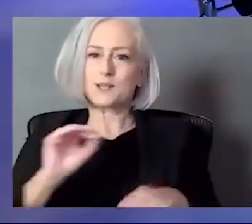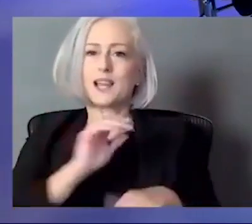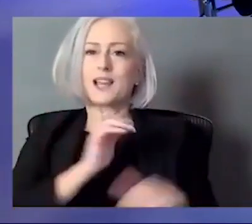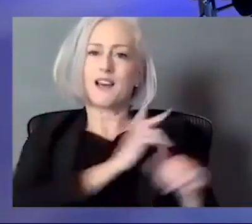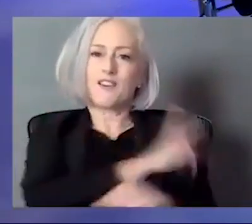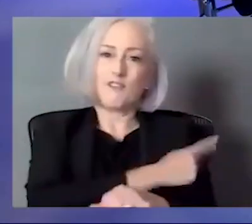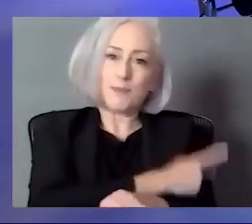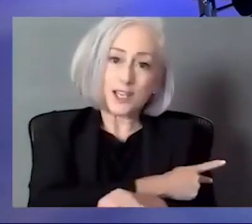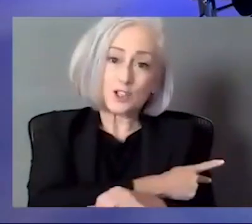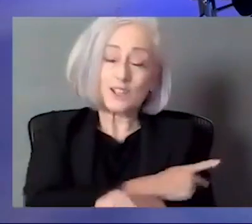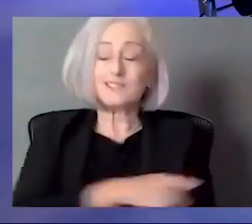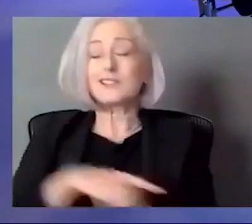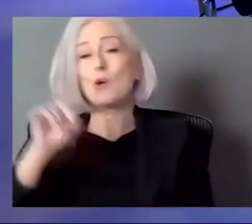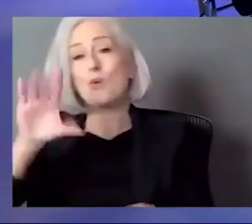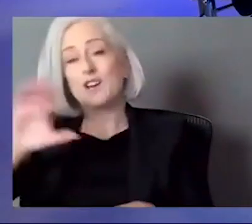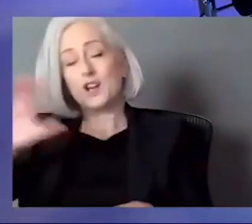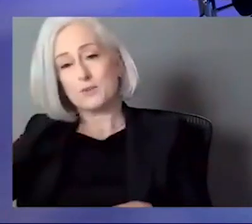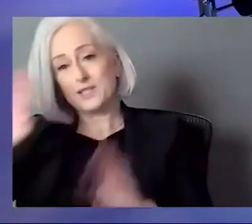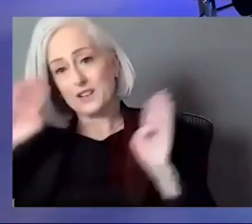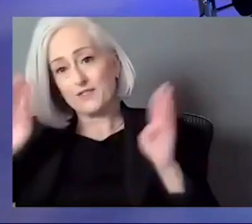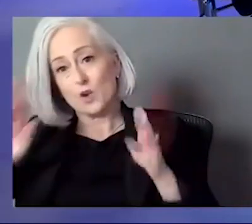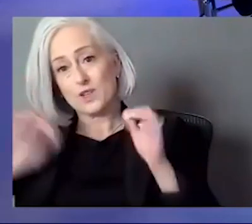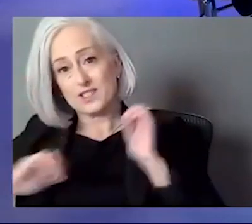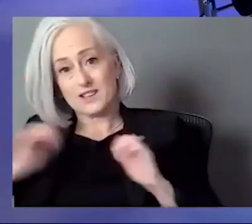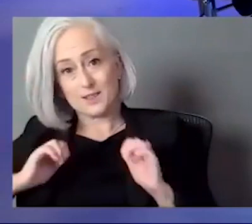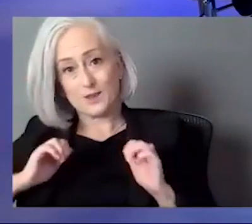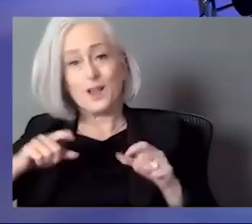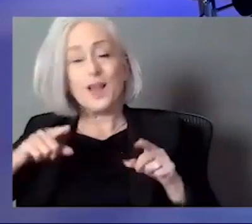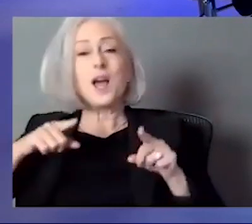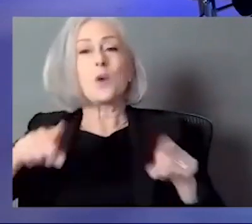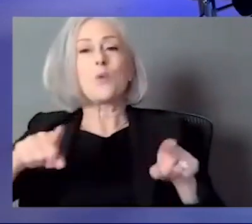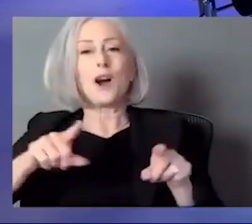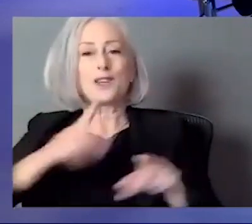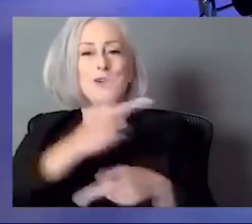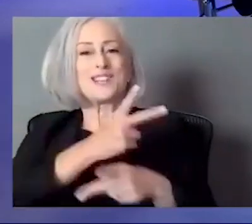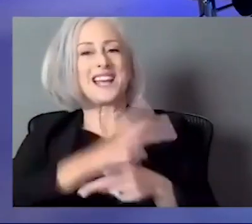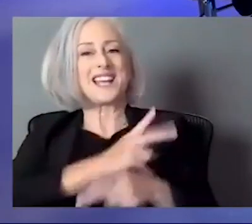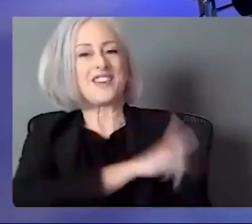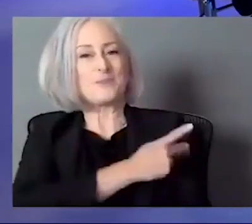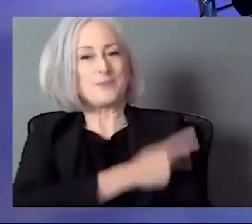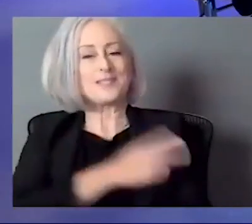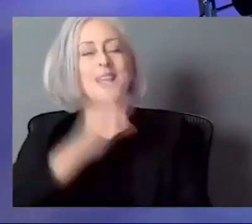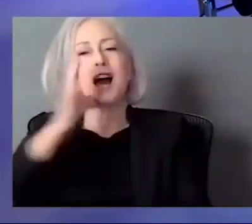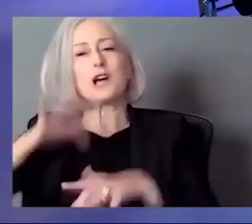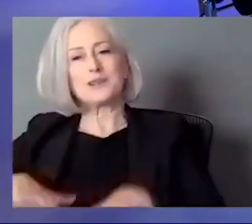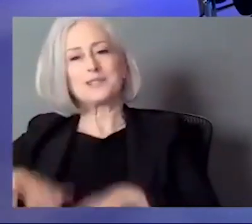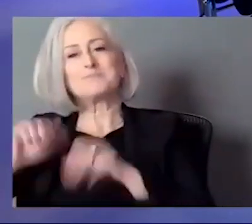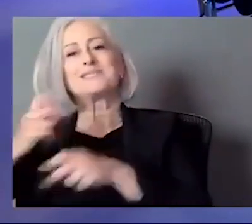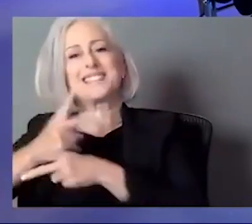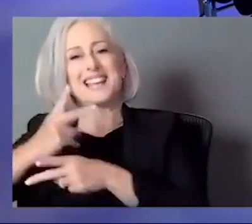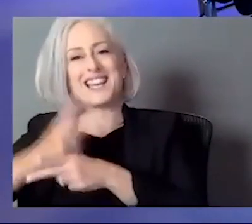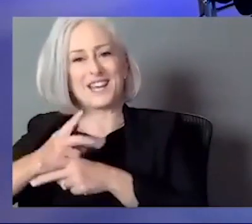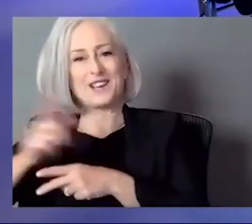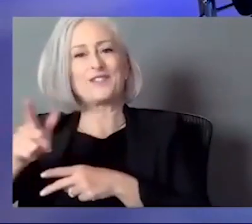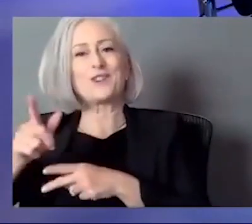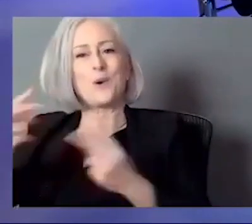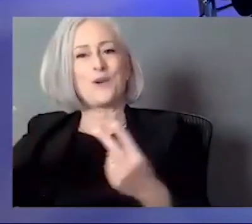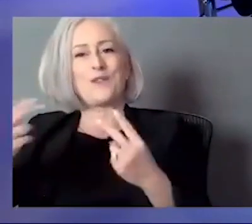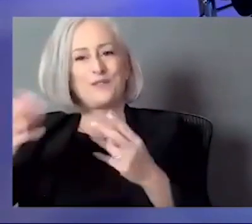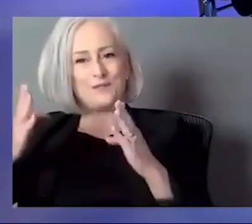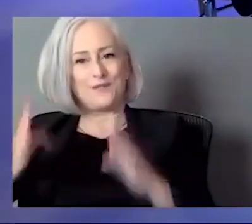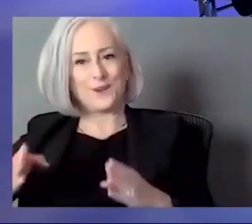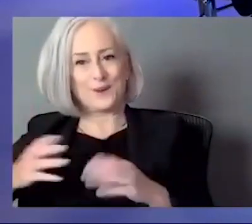while you guys are out giving great care to our patients, that I will be taking really great care of our viewers. I promise that I will